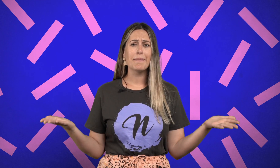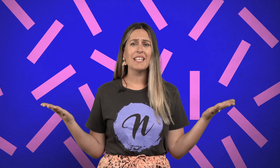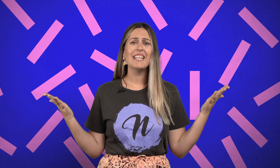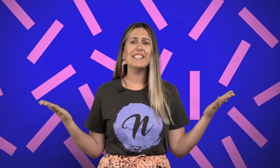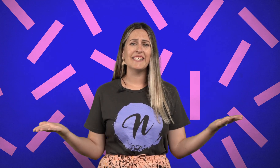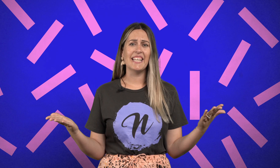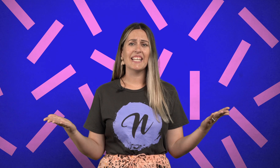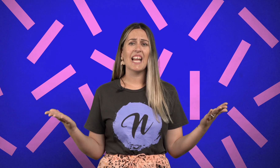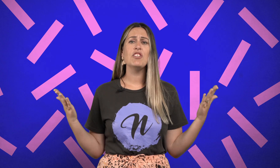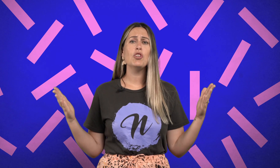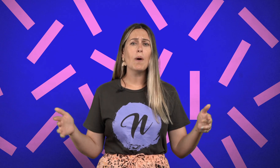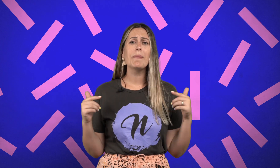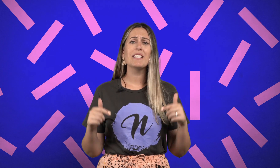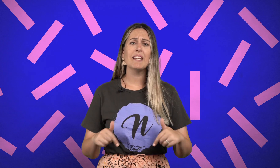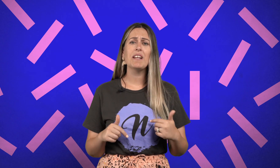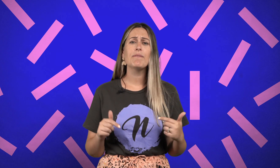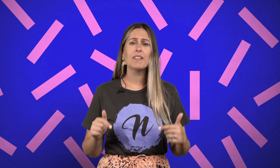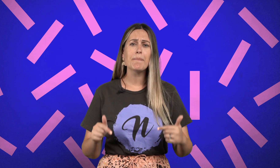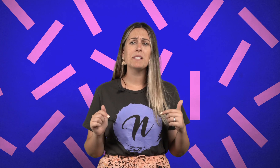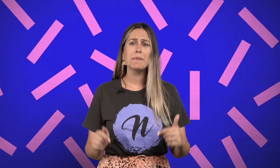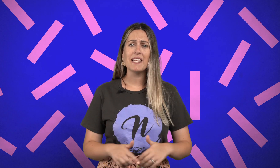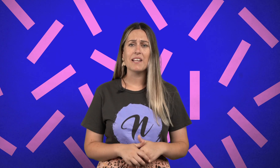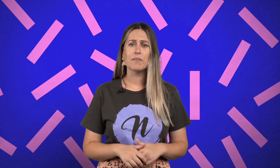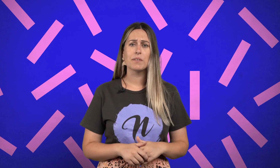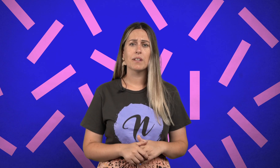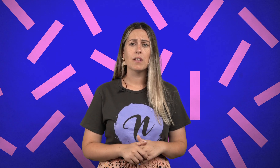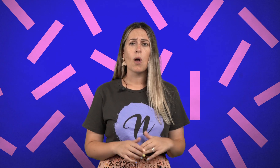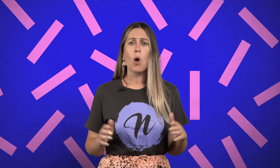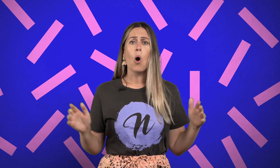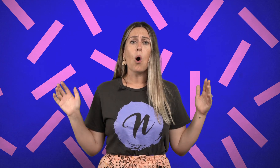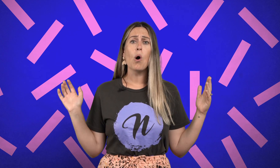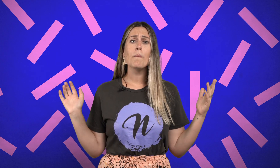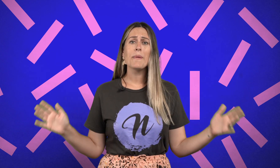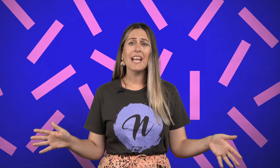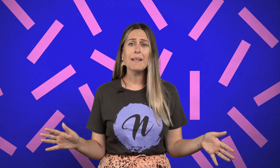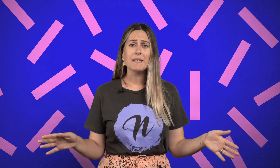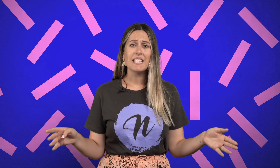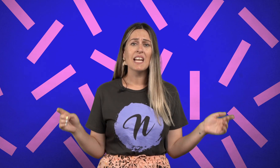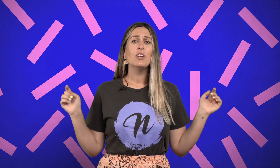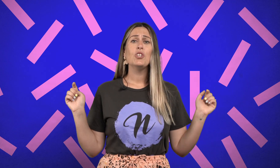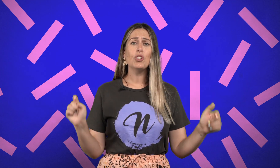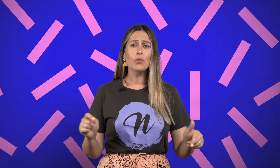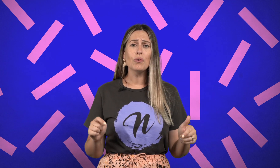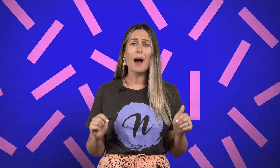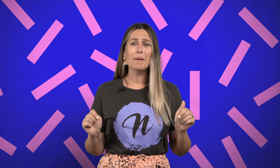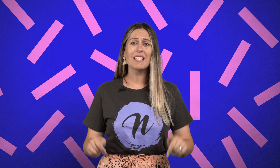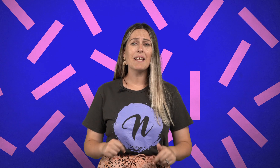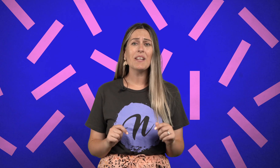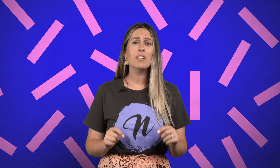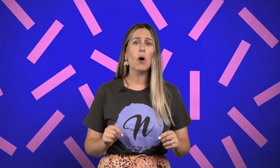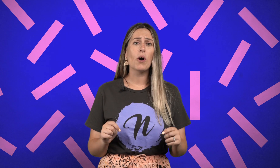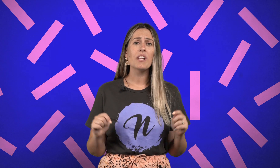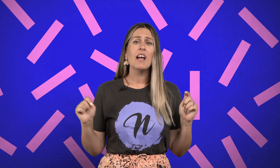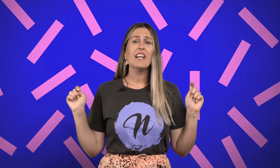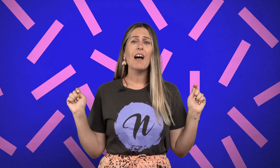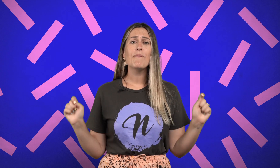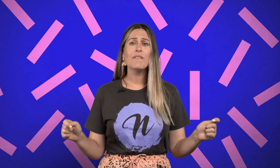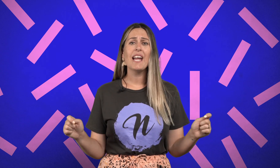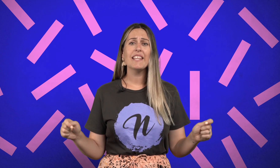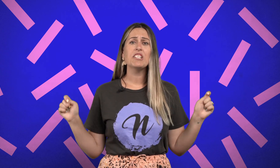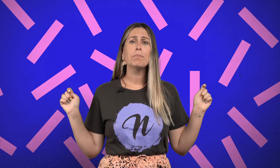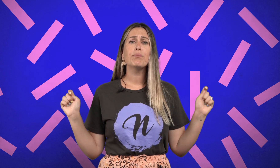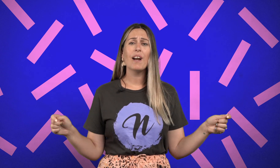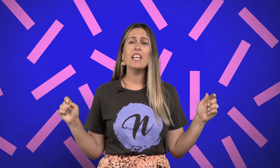in your family is sick and you are believing for them to be healed. Or maybe you are believing God to